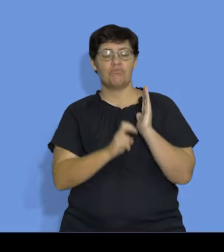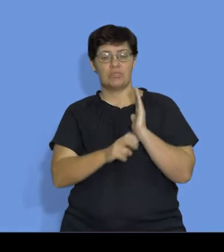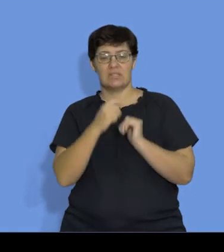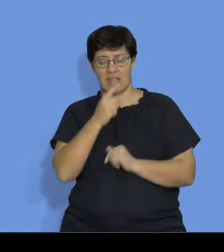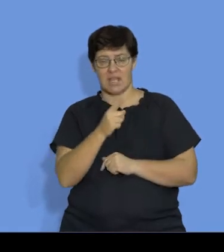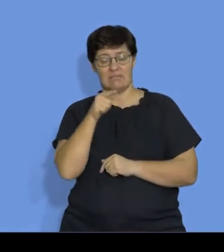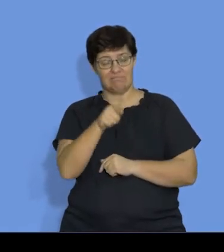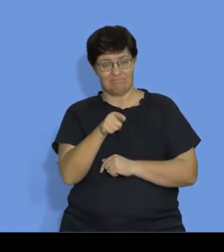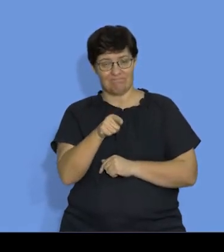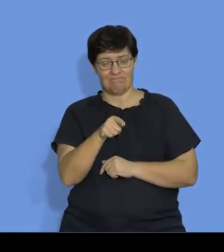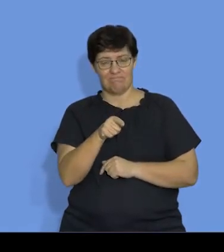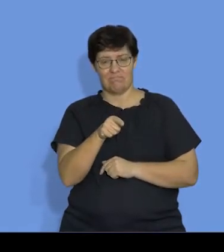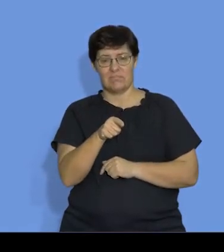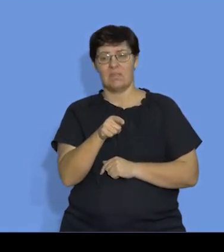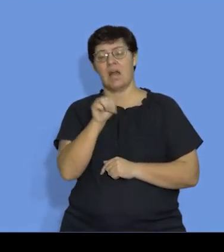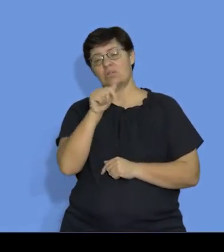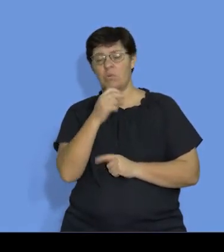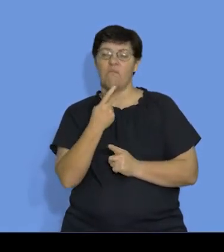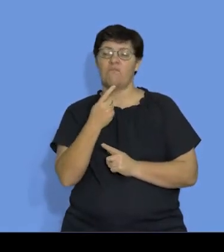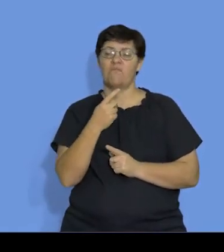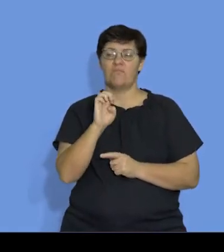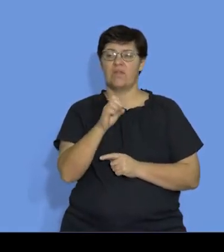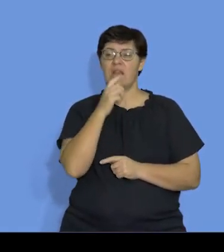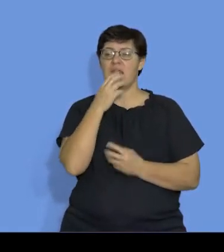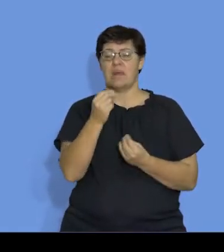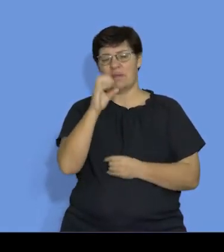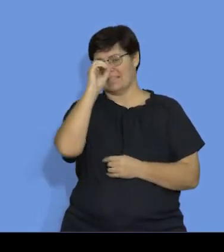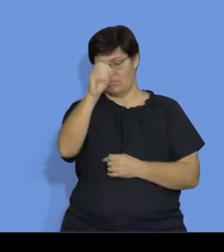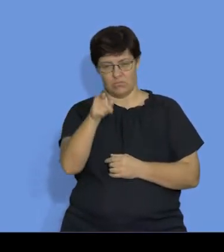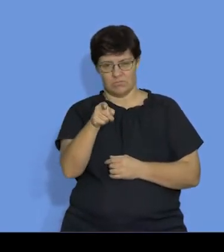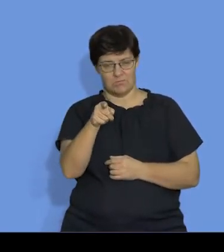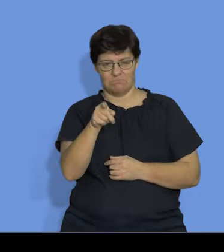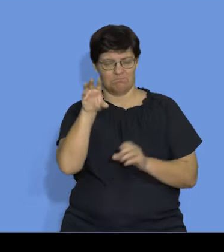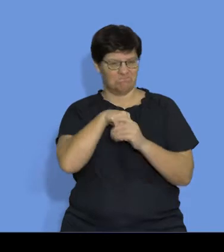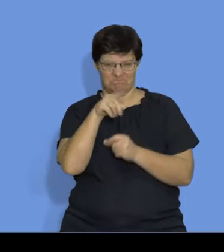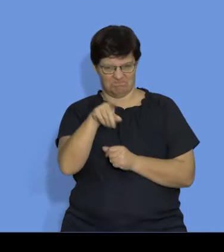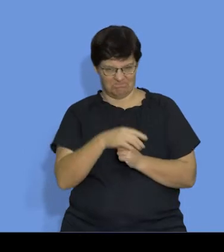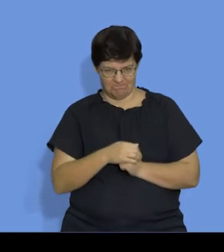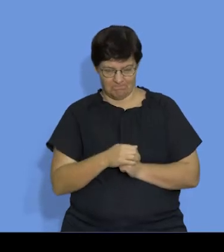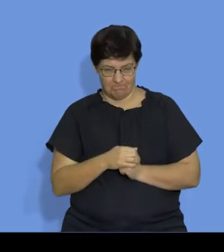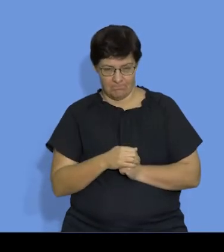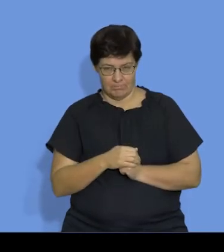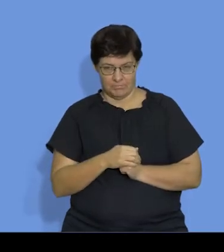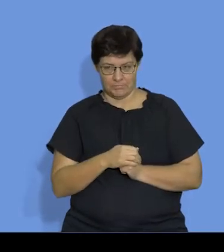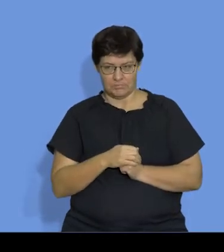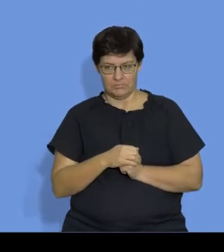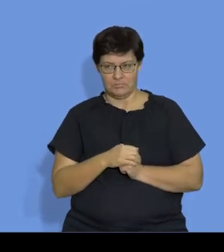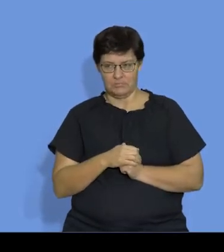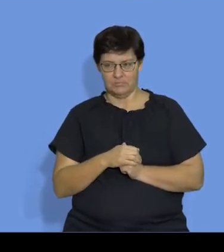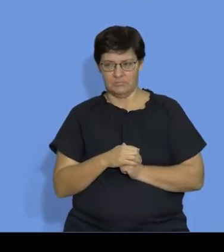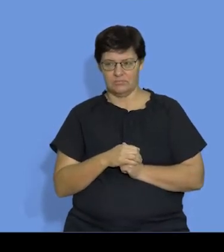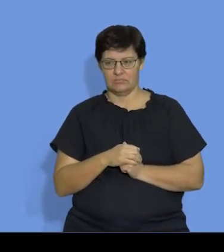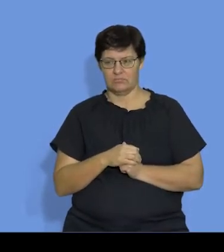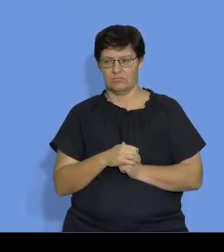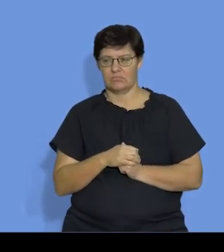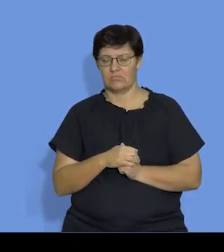it's a molecule of an element or an atom of an element, the oxidation number is 0. So the oxygen in